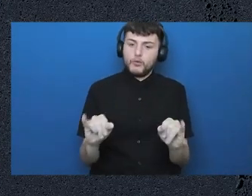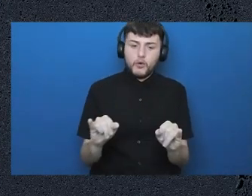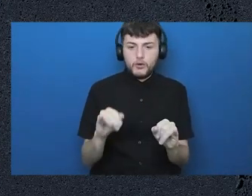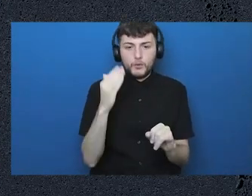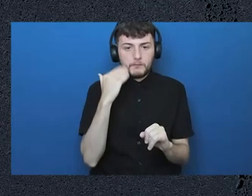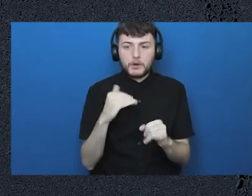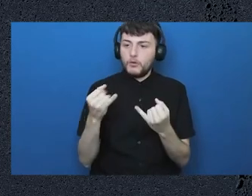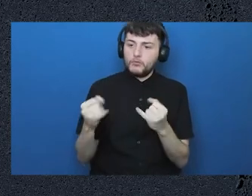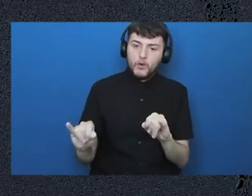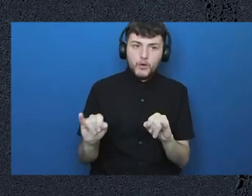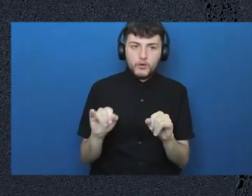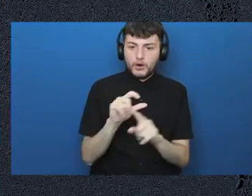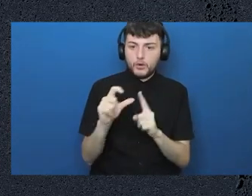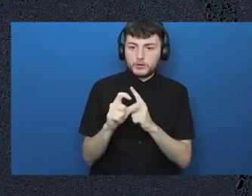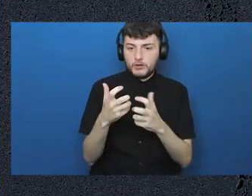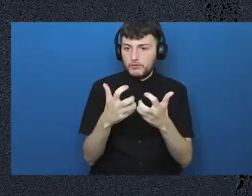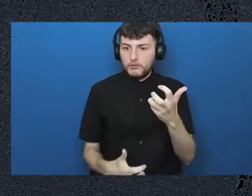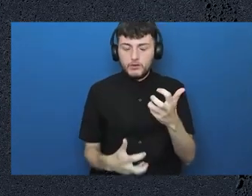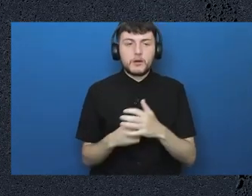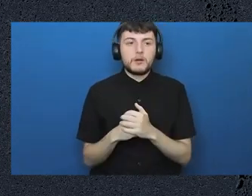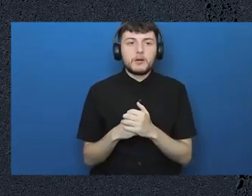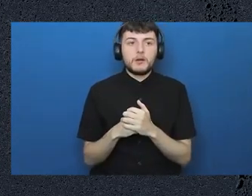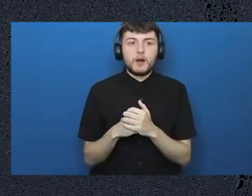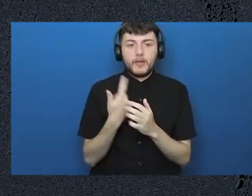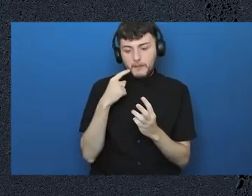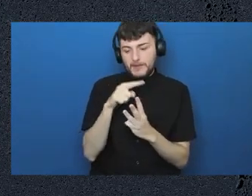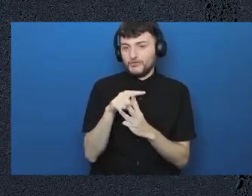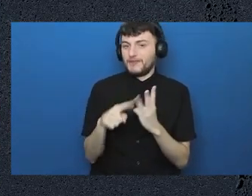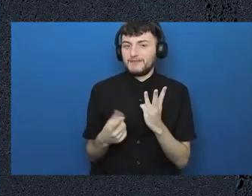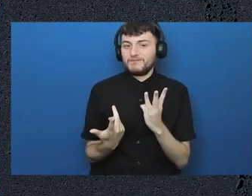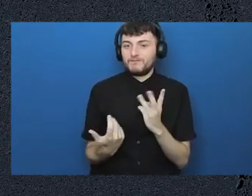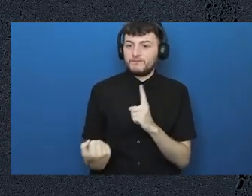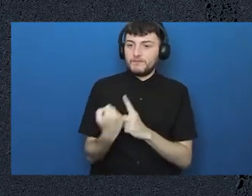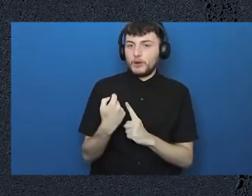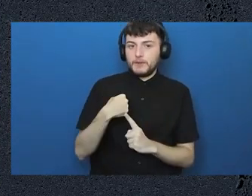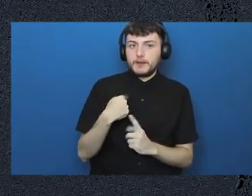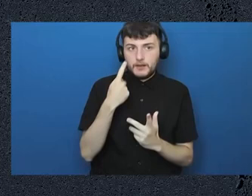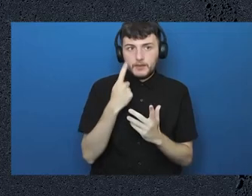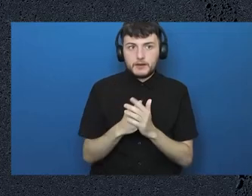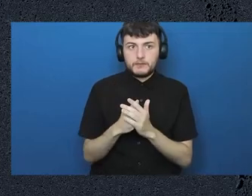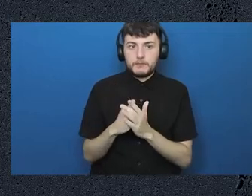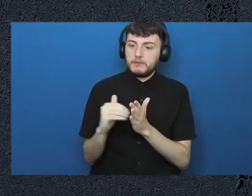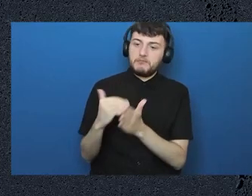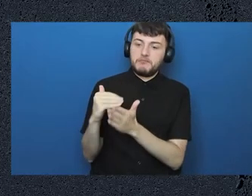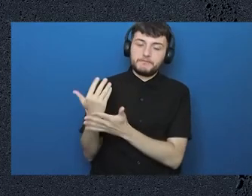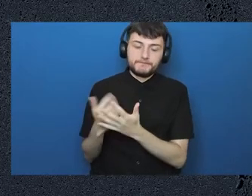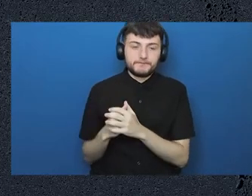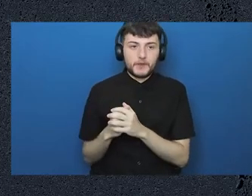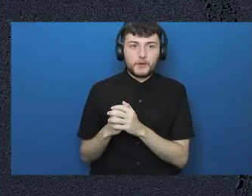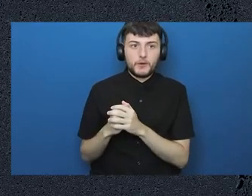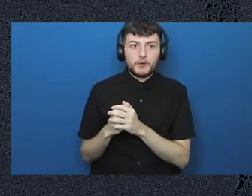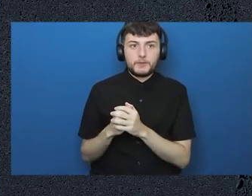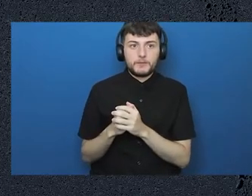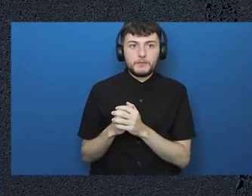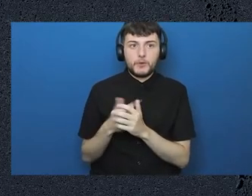I'm not quite sure which one of it played against me, or probably all three as a combination. Mm-hmm. Or maybe it's my blabbermouth. I'm not sure. But I